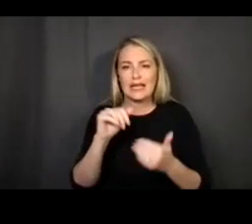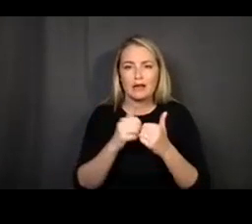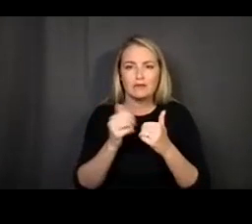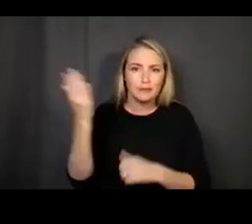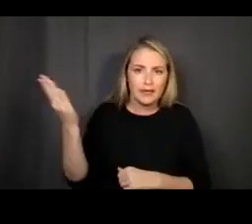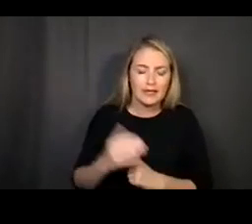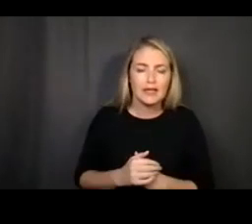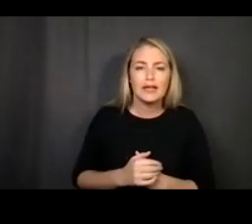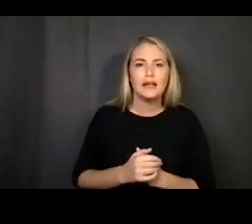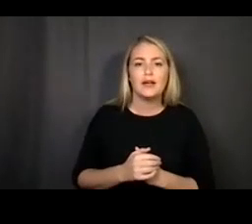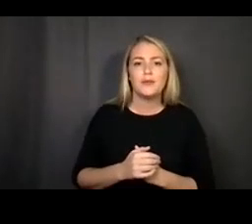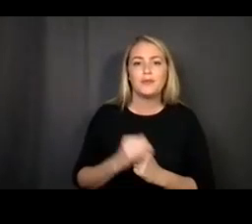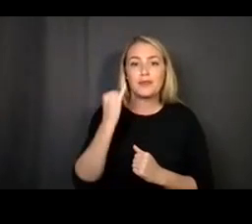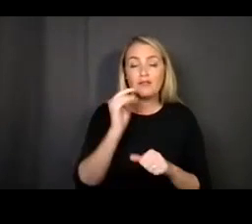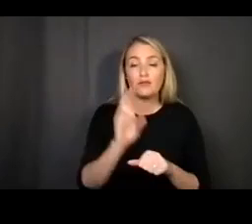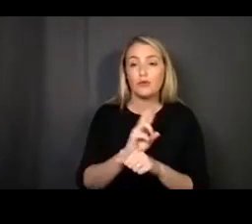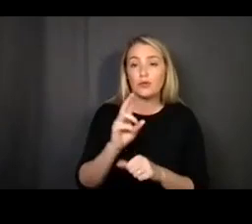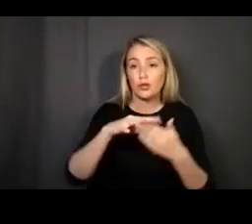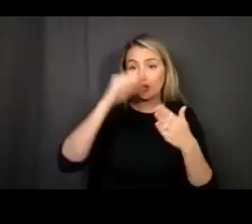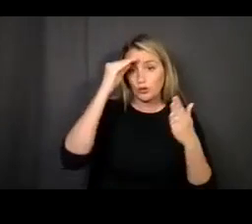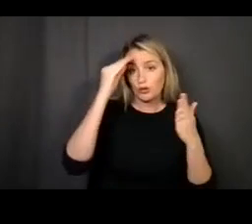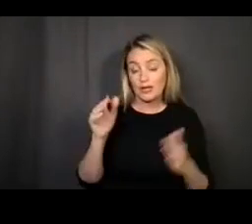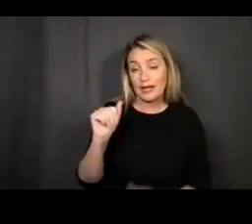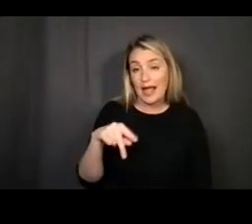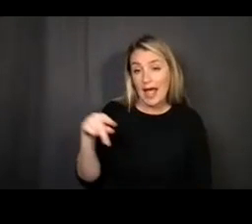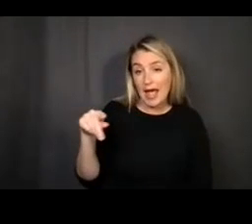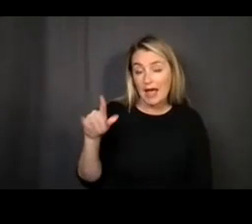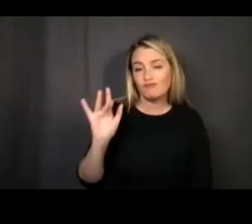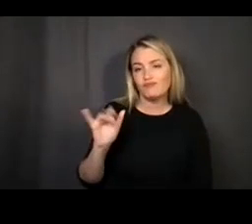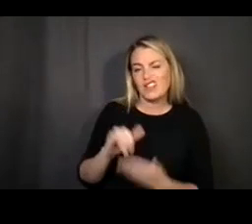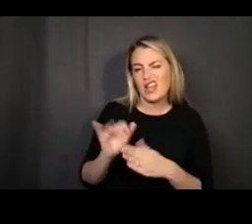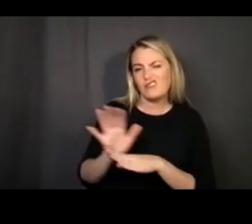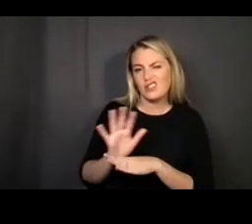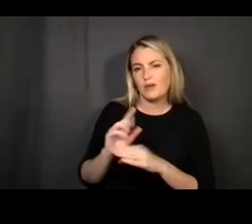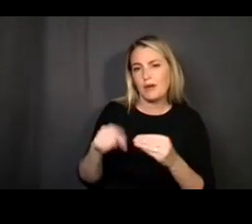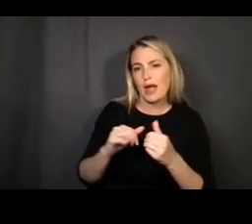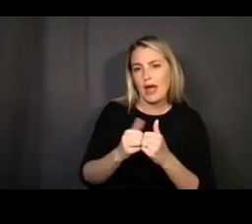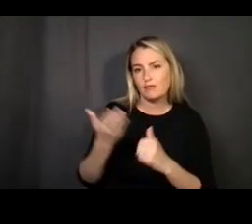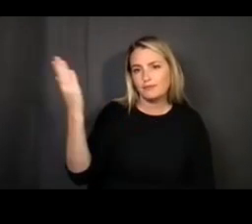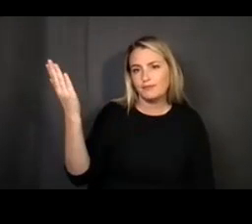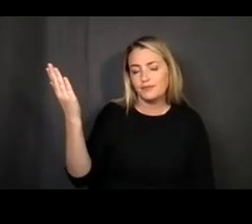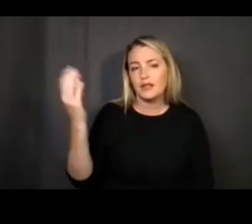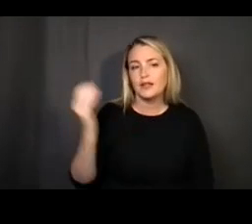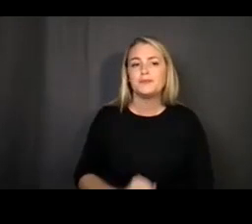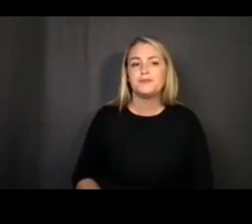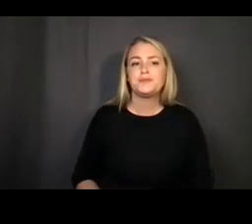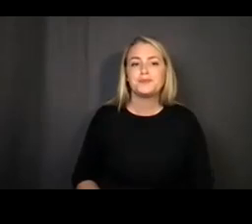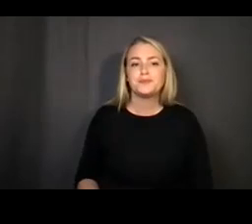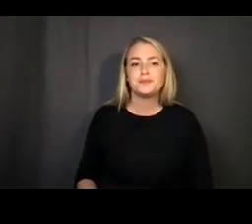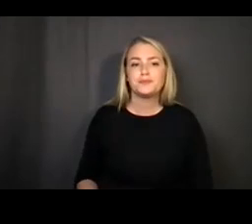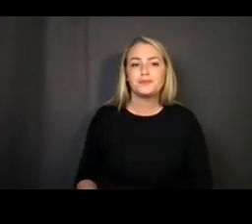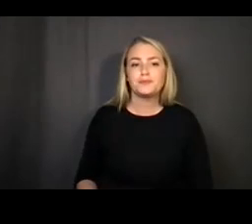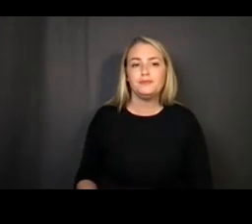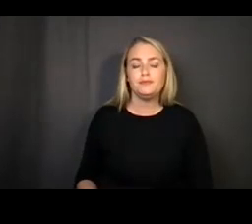app, if you're using the student app, you can click that video for how to submit. You cannot submit work through